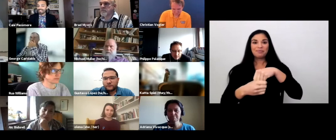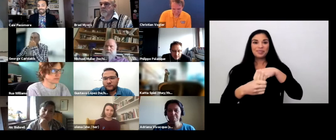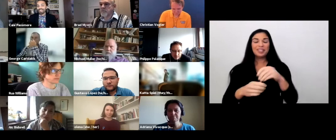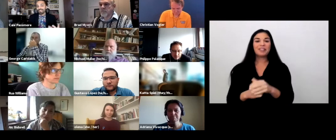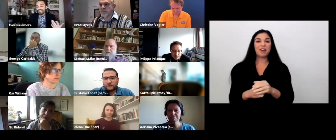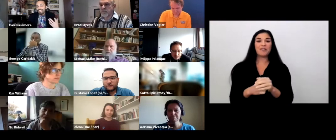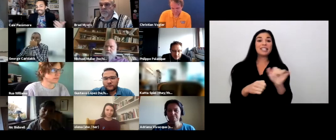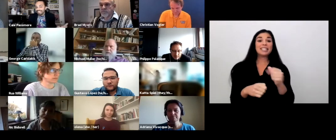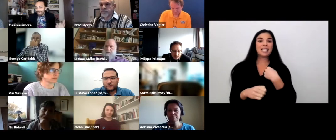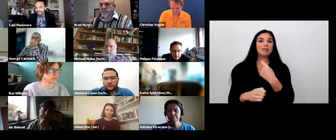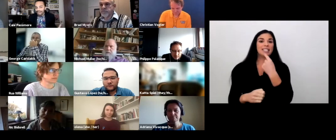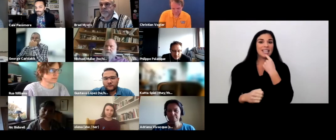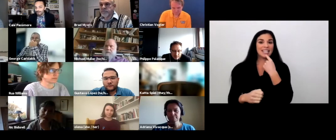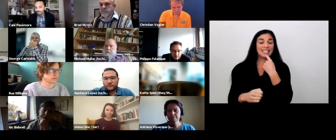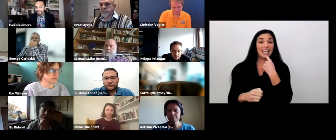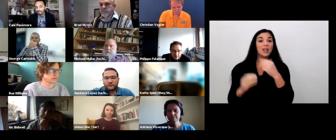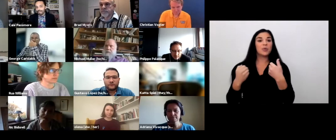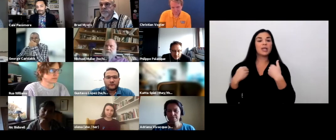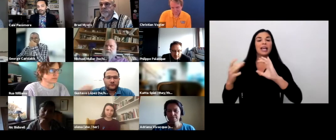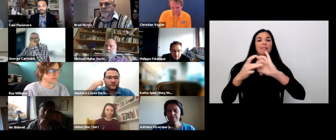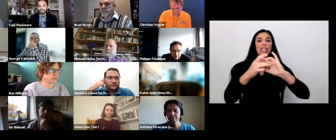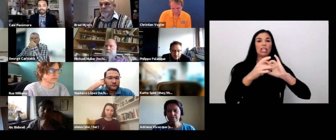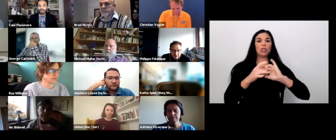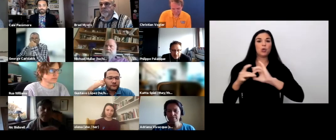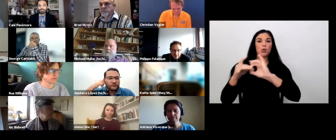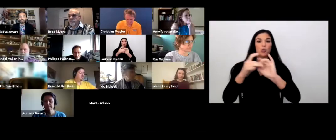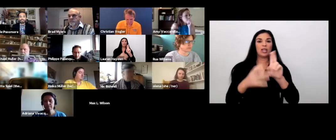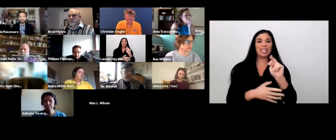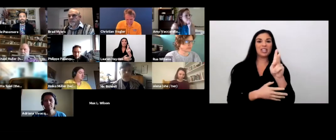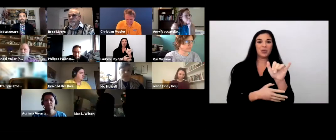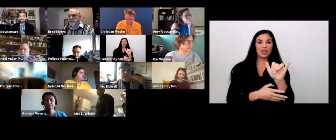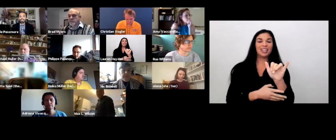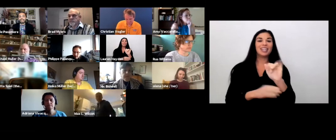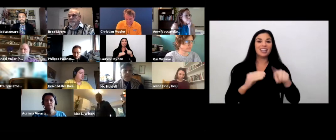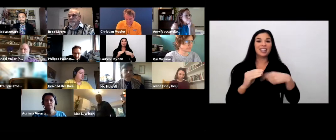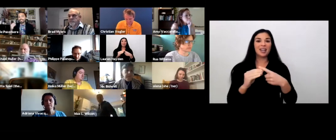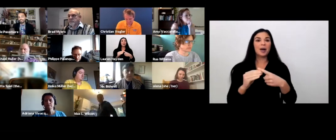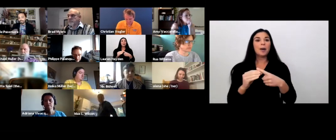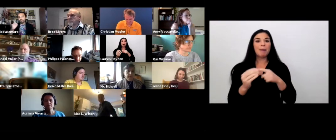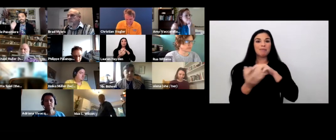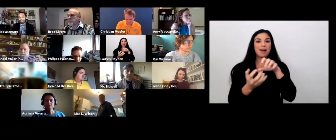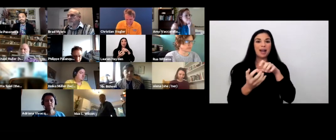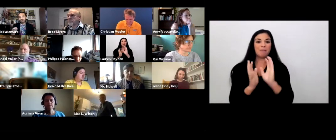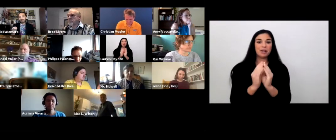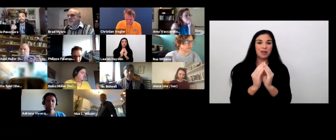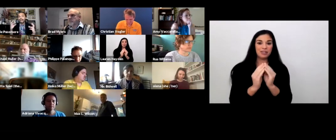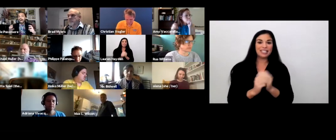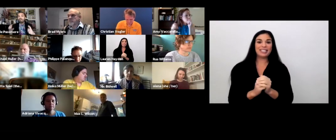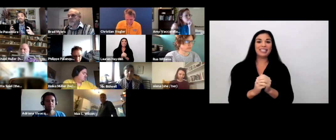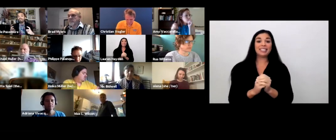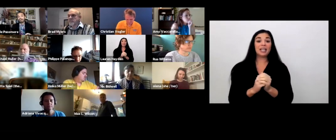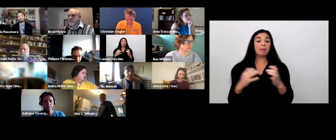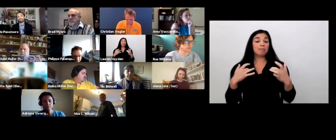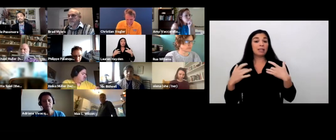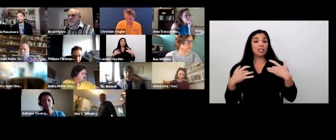As I said, relative unity around hybrid conferences being a better option. But the tensions and concerns that we're seeing are around